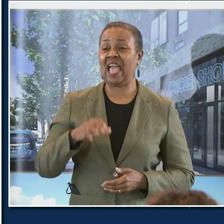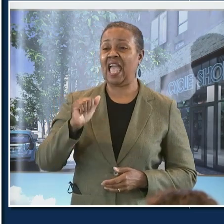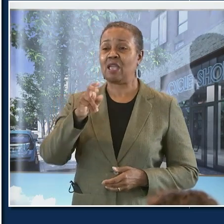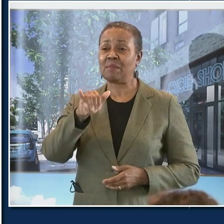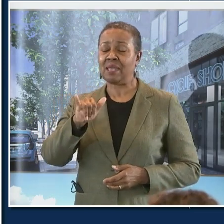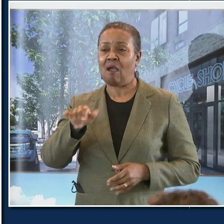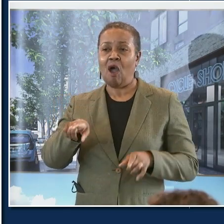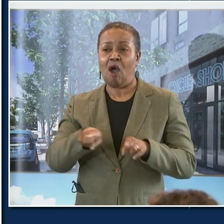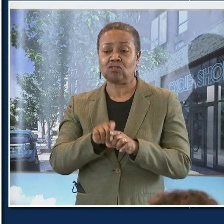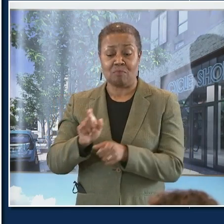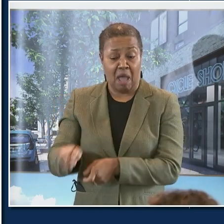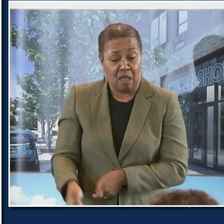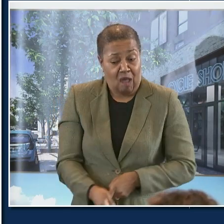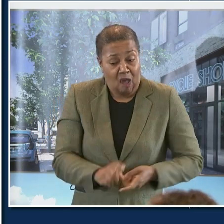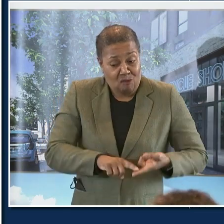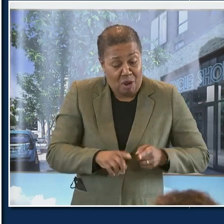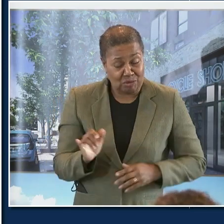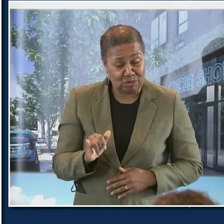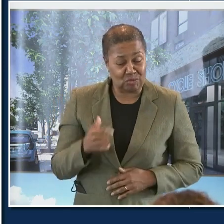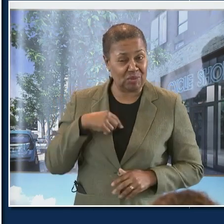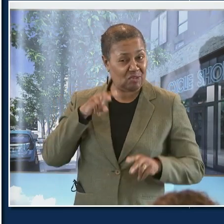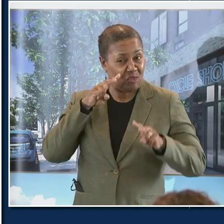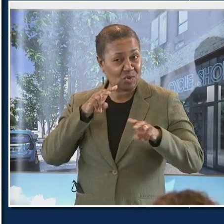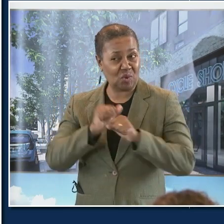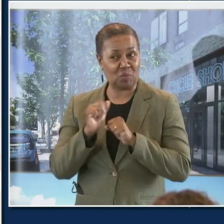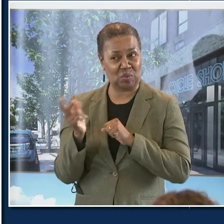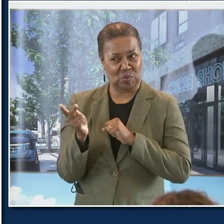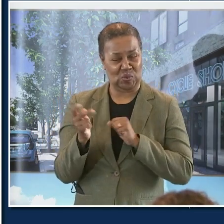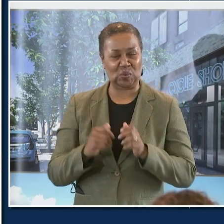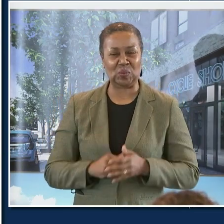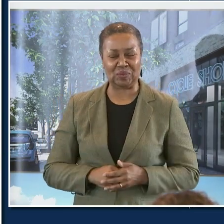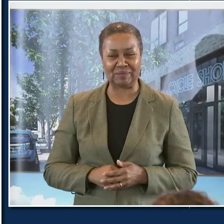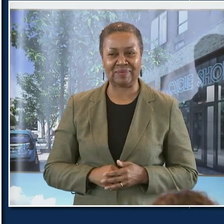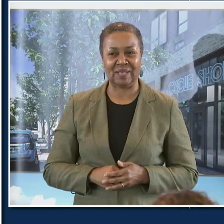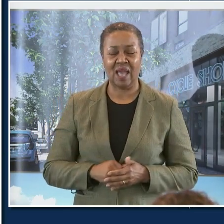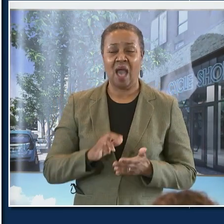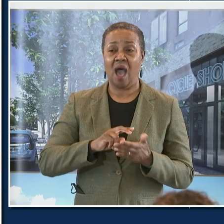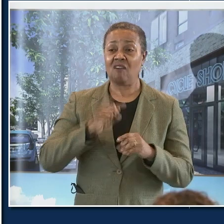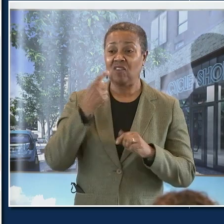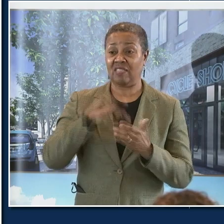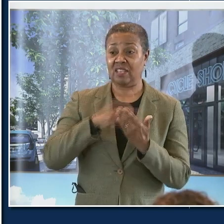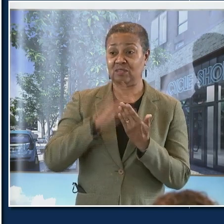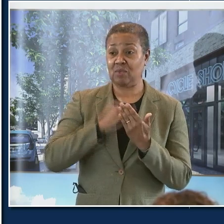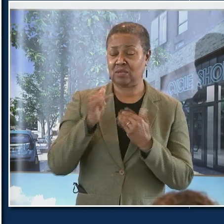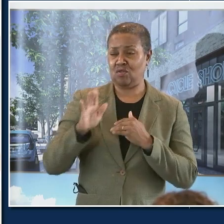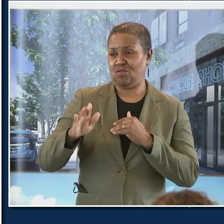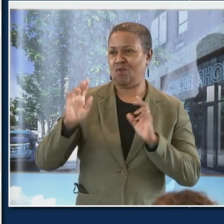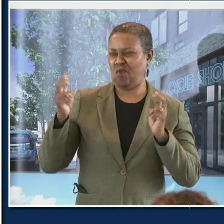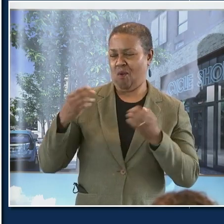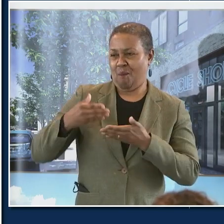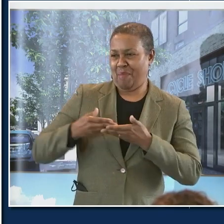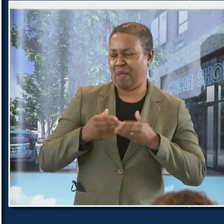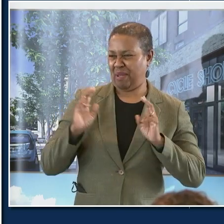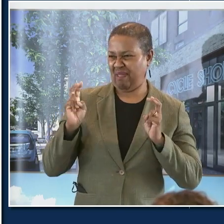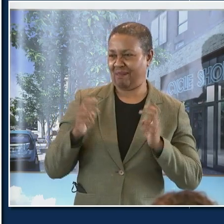Amy, she's also my golfing partner. We look forward to working with you on this project. This is your baby.